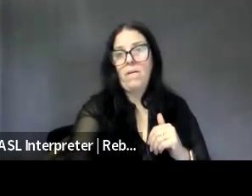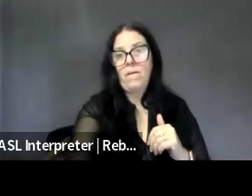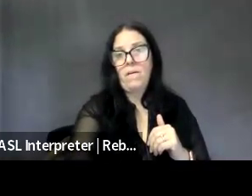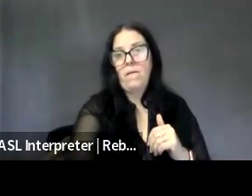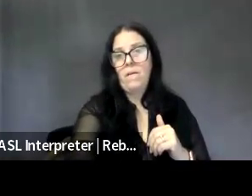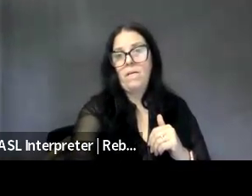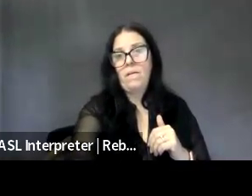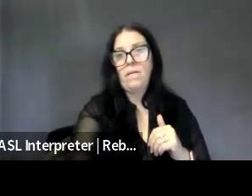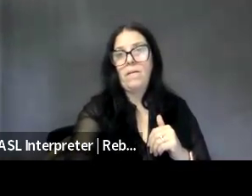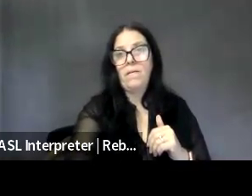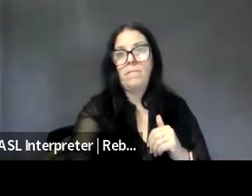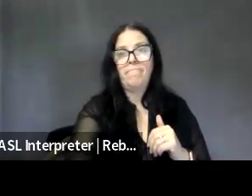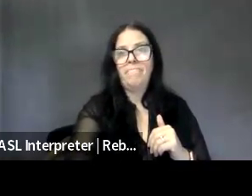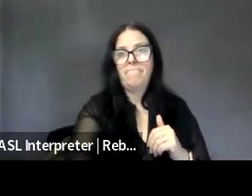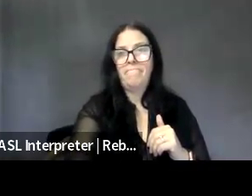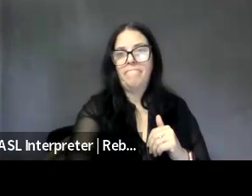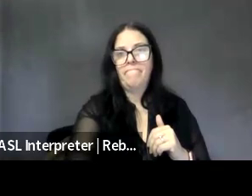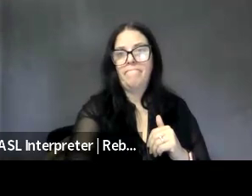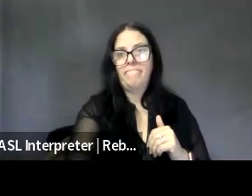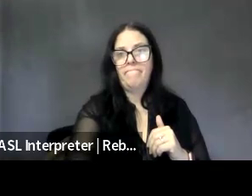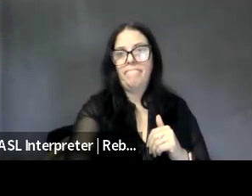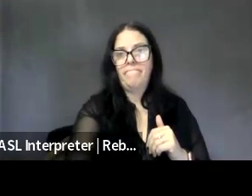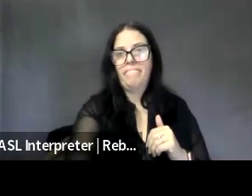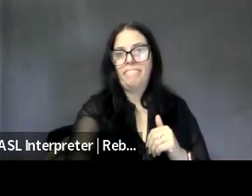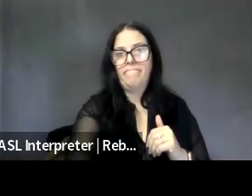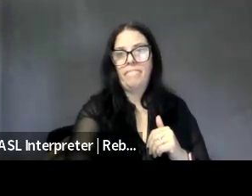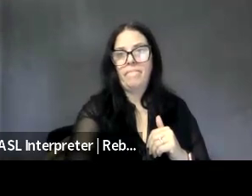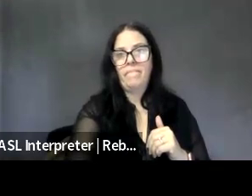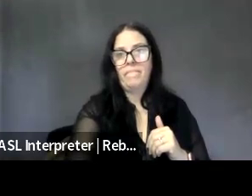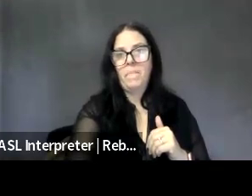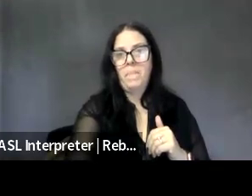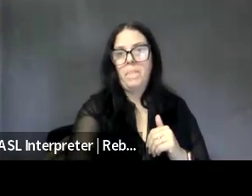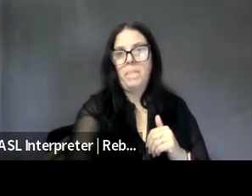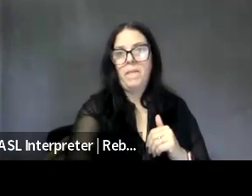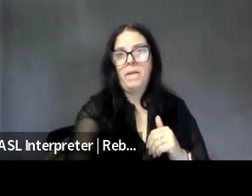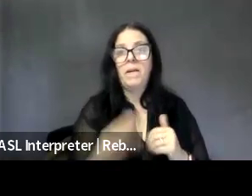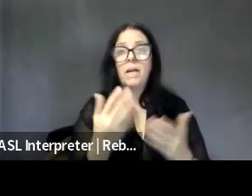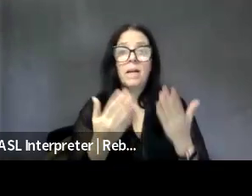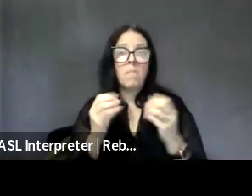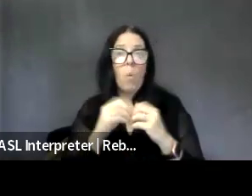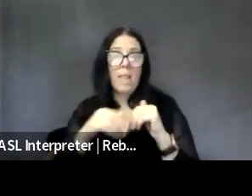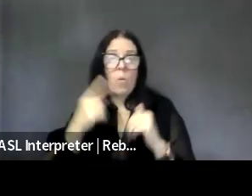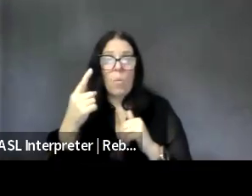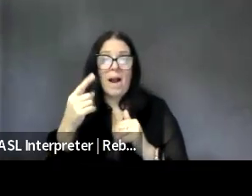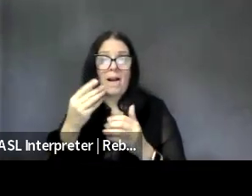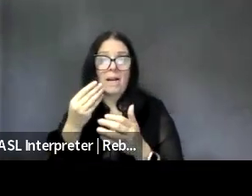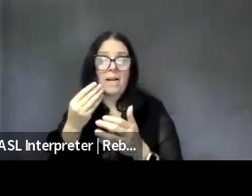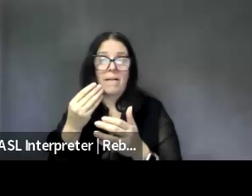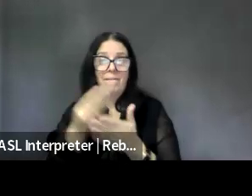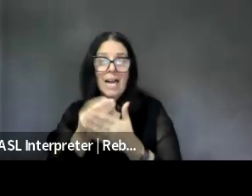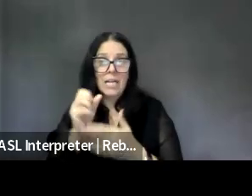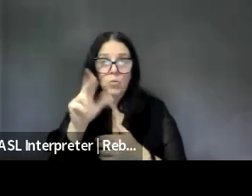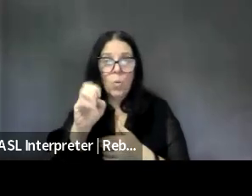program or funding source or grant, you probably were required to submit that indirect cost